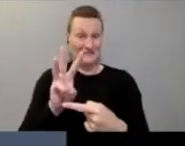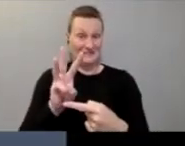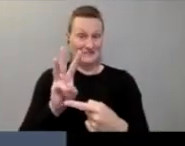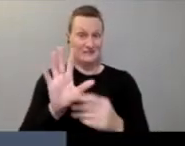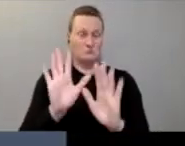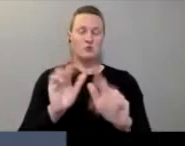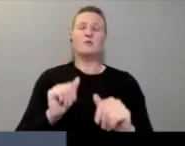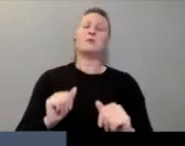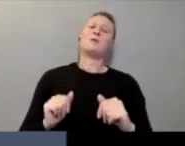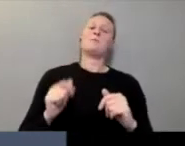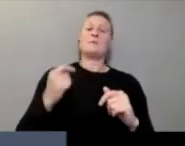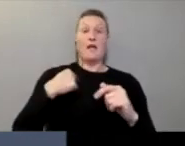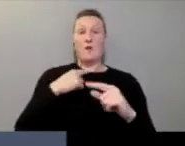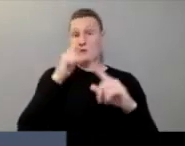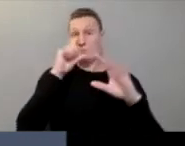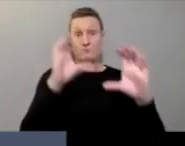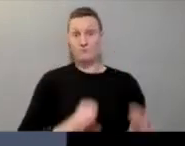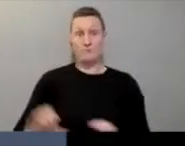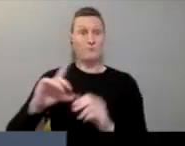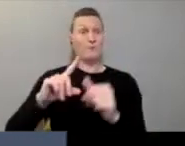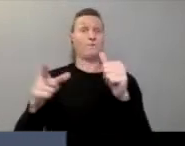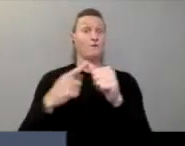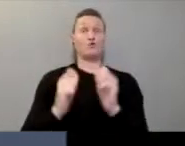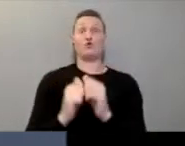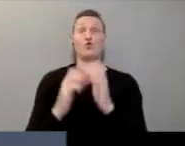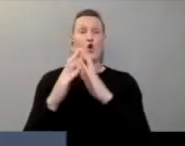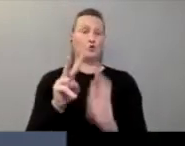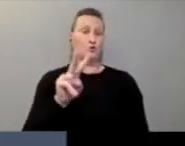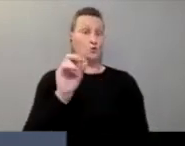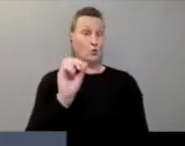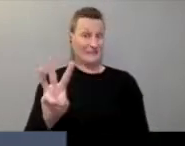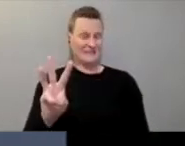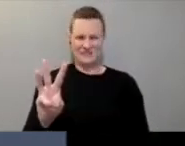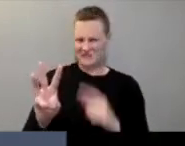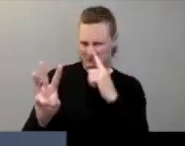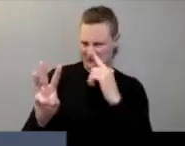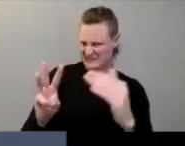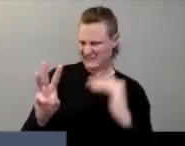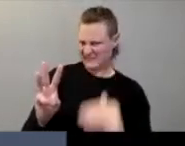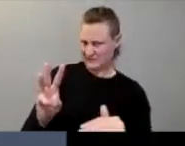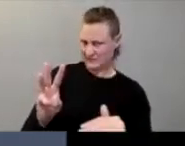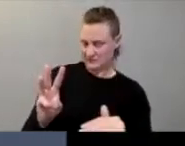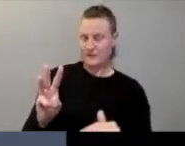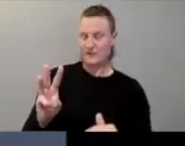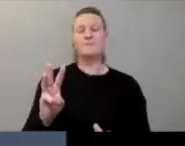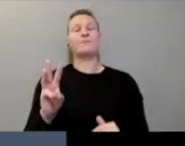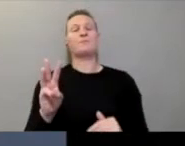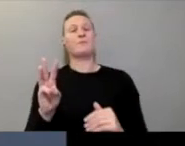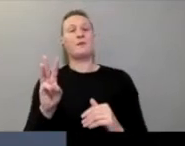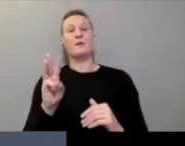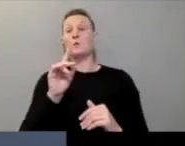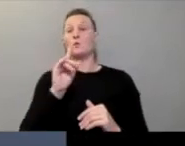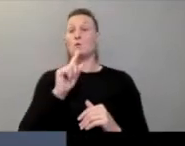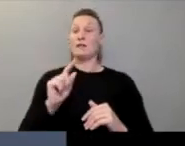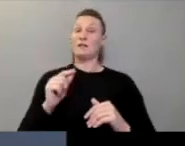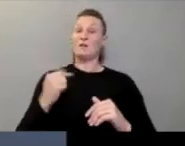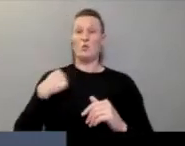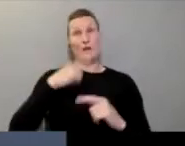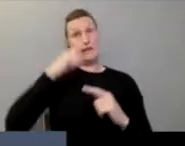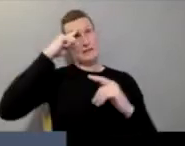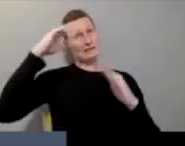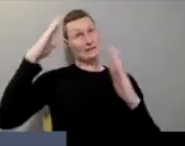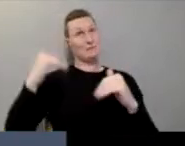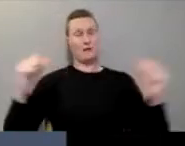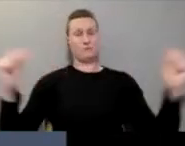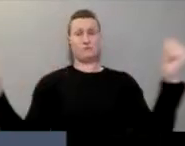Nuit Blanche's first event was in 2006. It's the next slide. There was an anticipation that maybe 80,000 people would come, and in